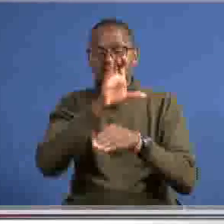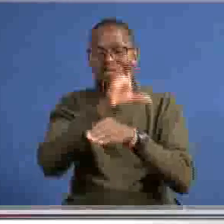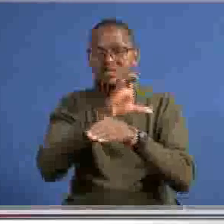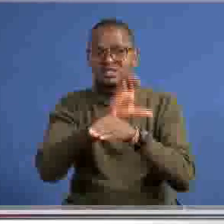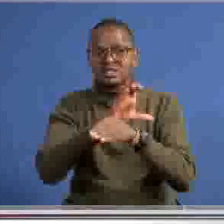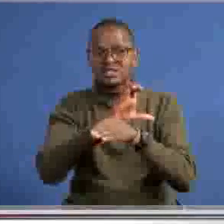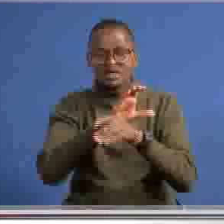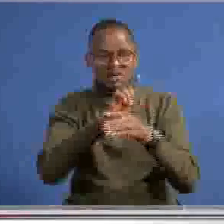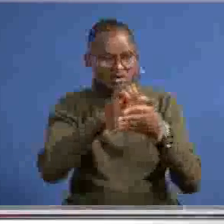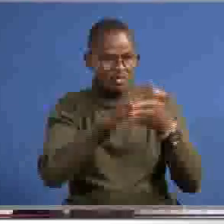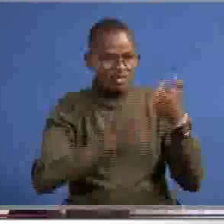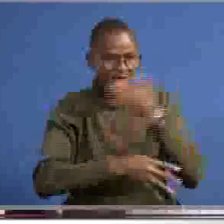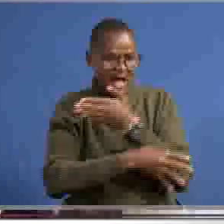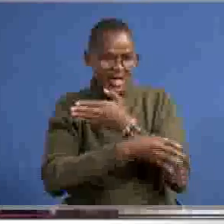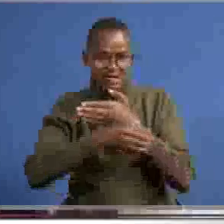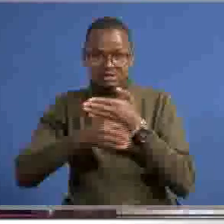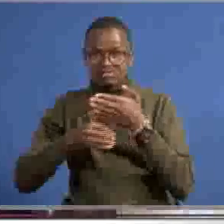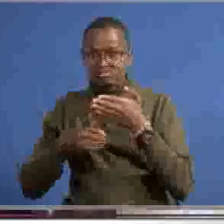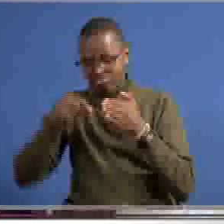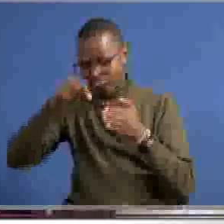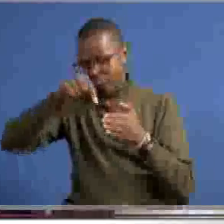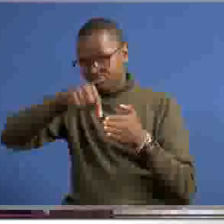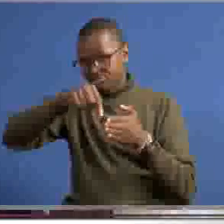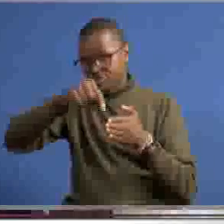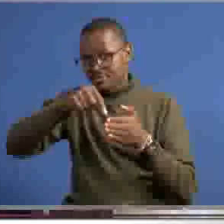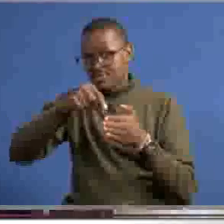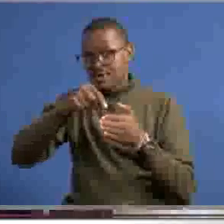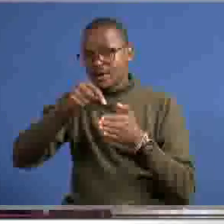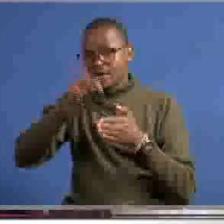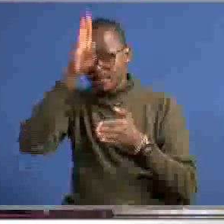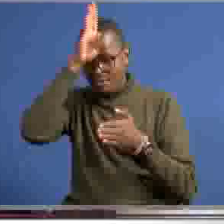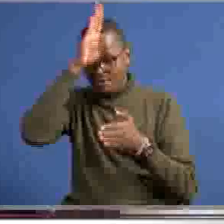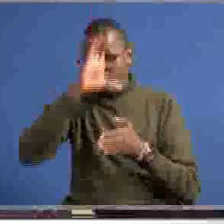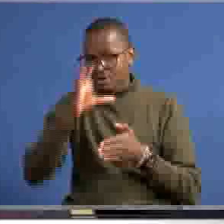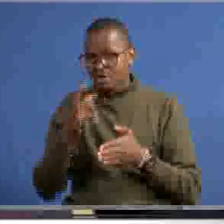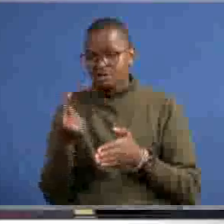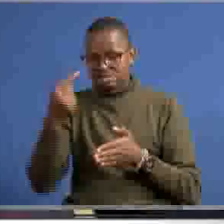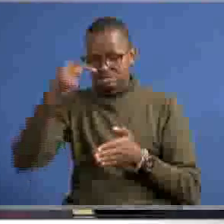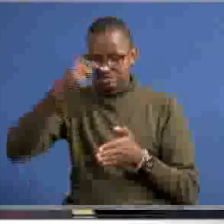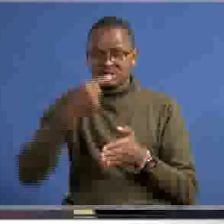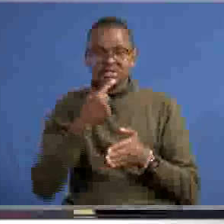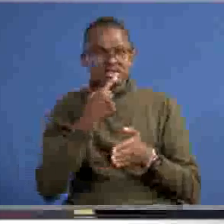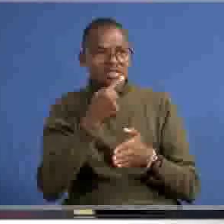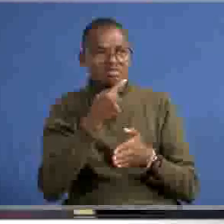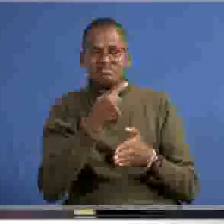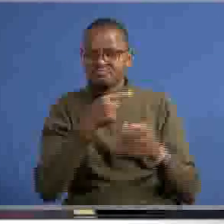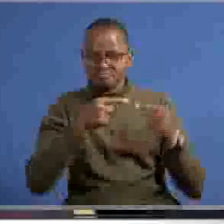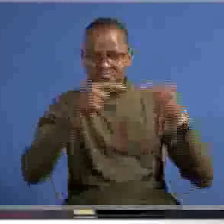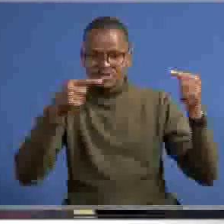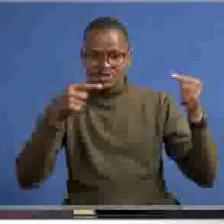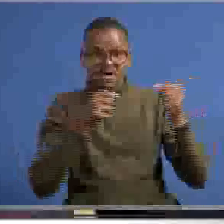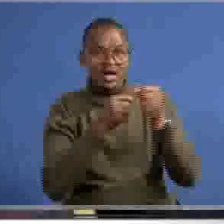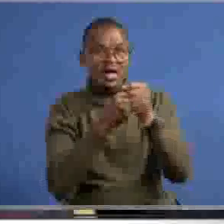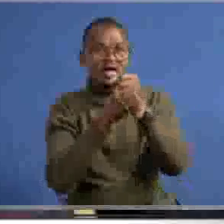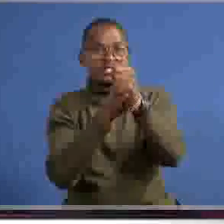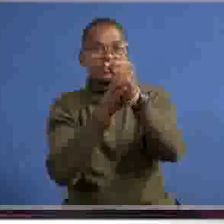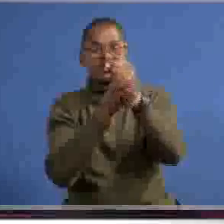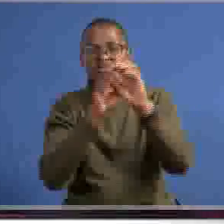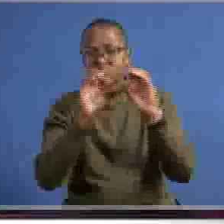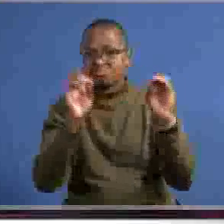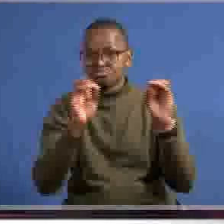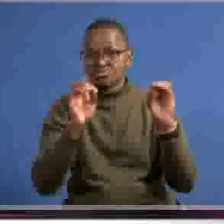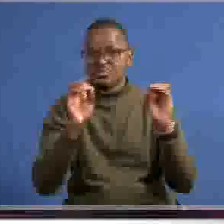sanitize what they had looted today religious leaders from Bangor County have come out different with Gladys who support the act bishop